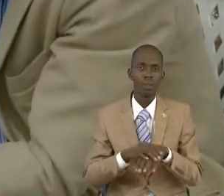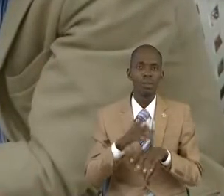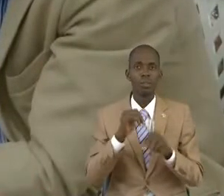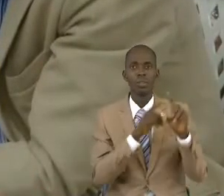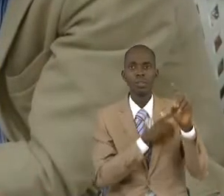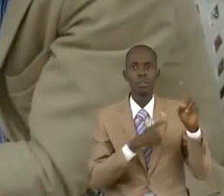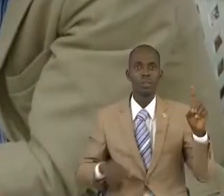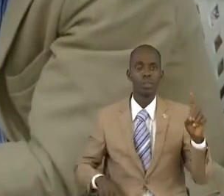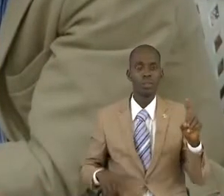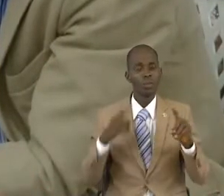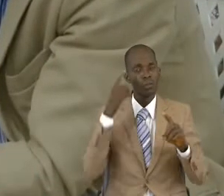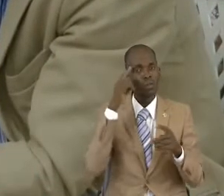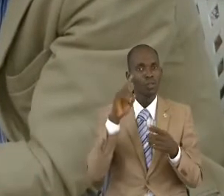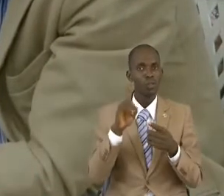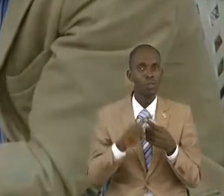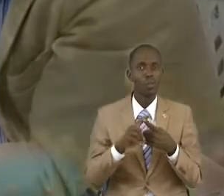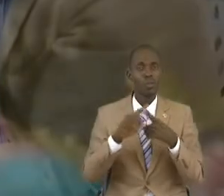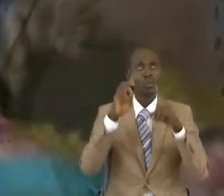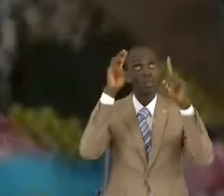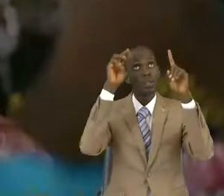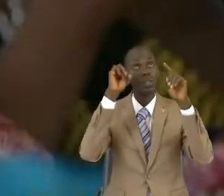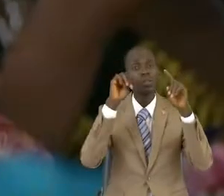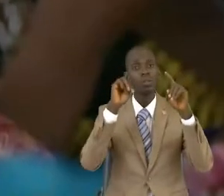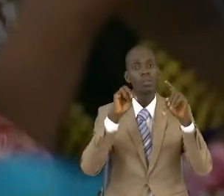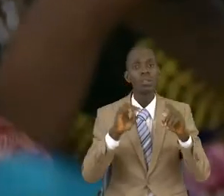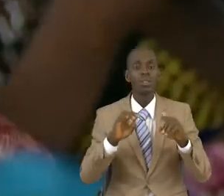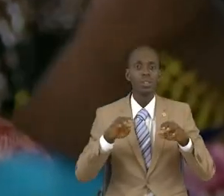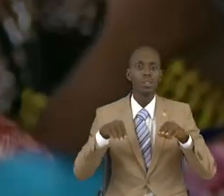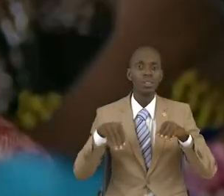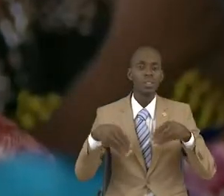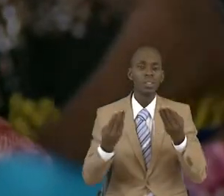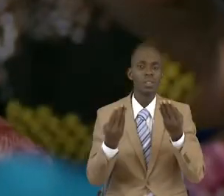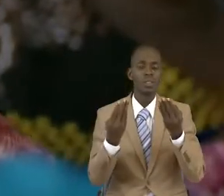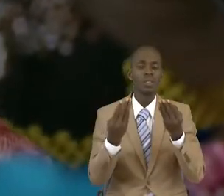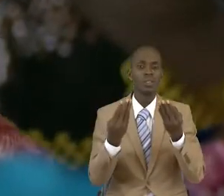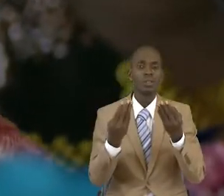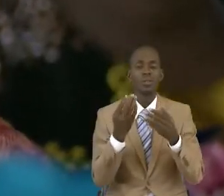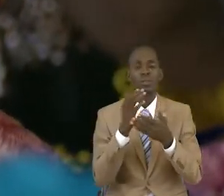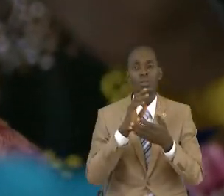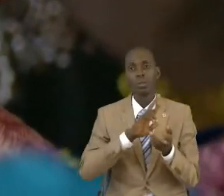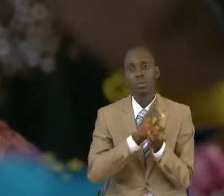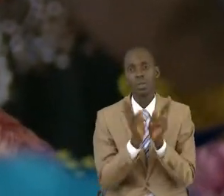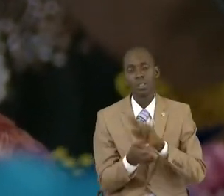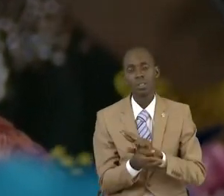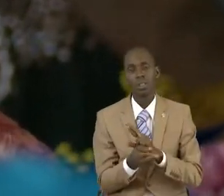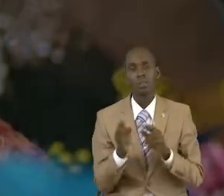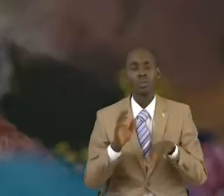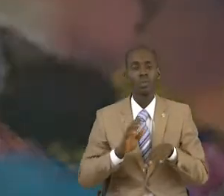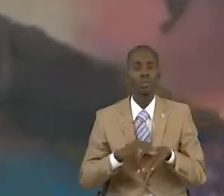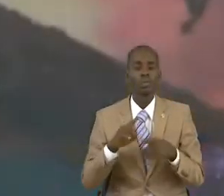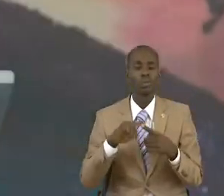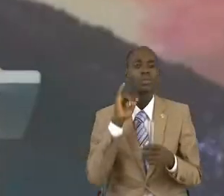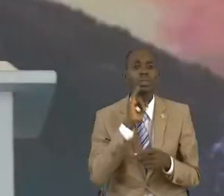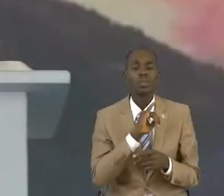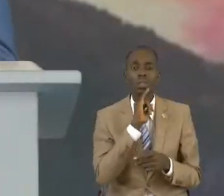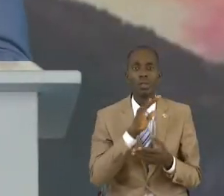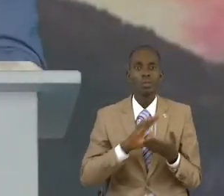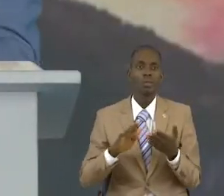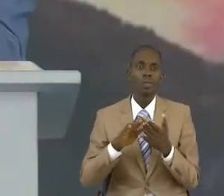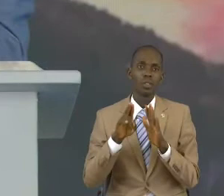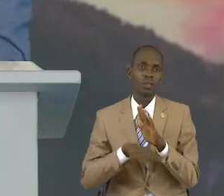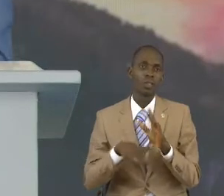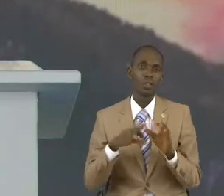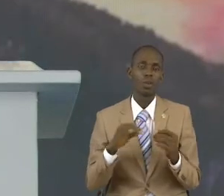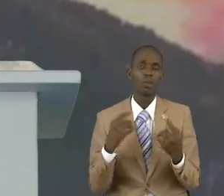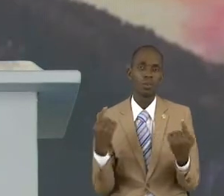give repentance to Israel and forgiveness of sins. We're looking